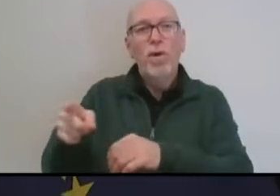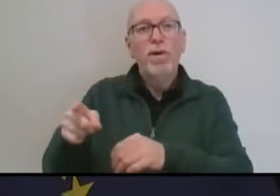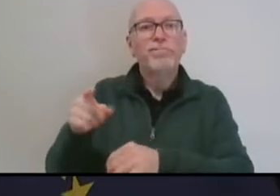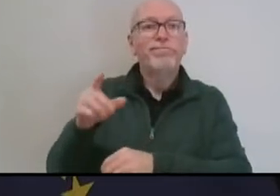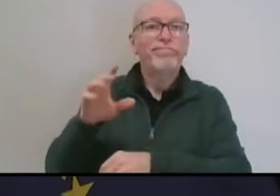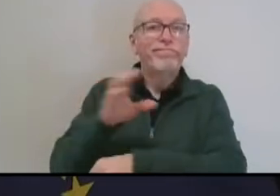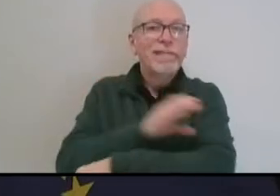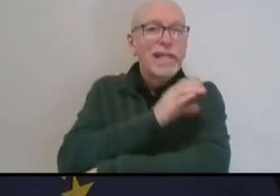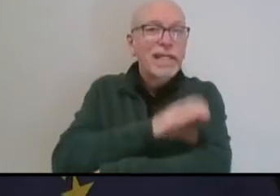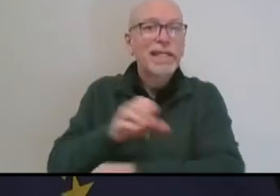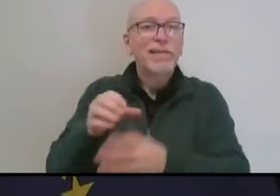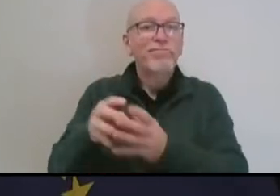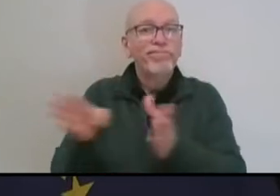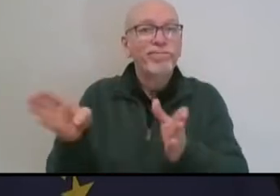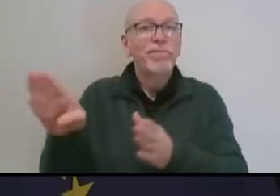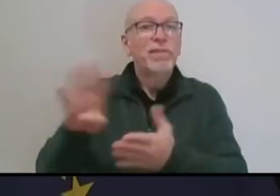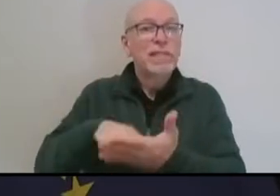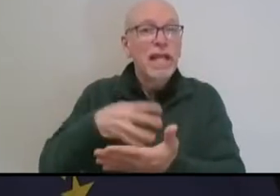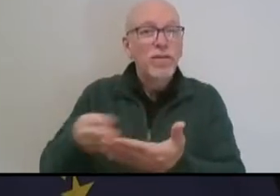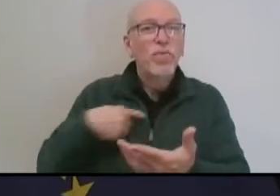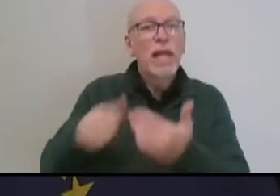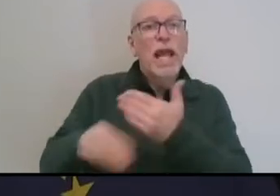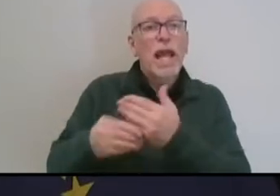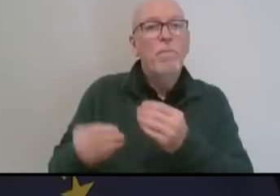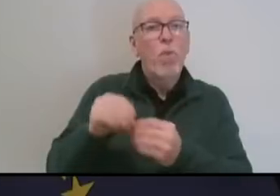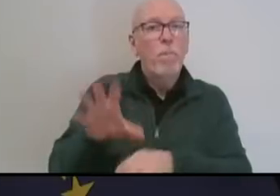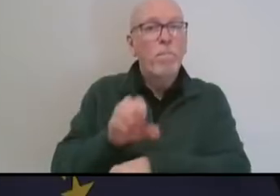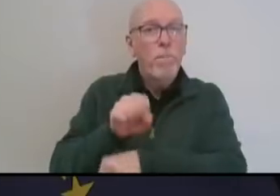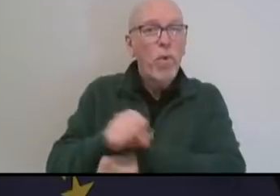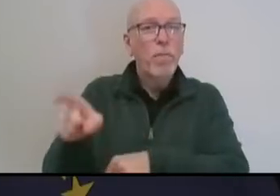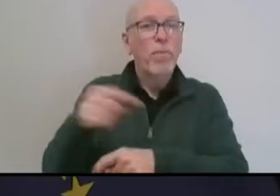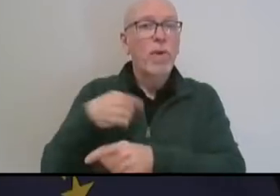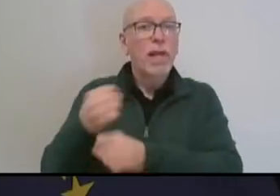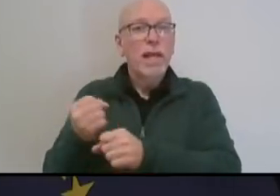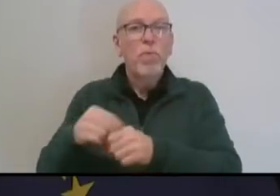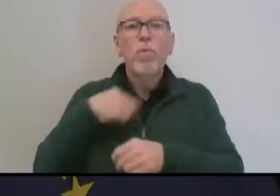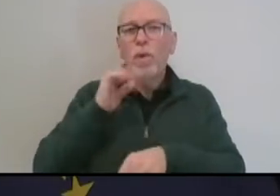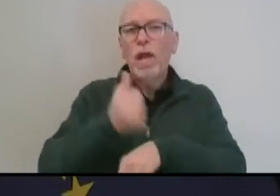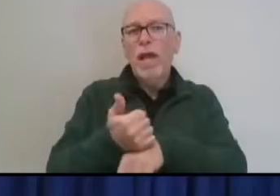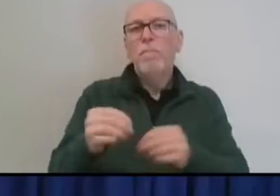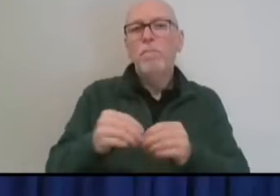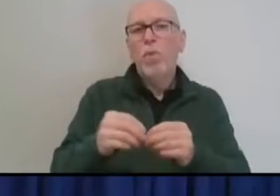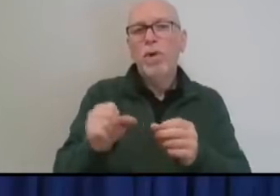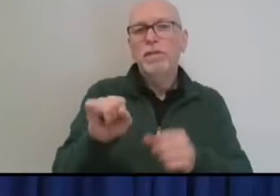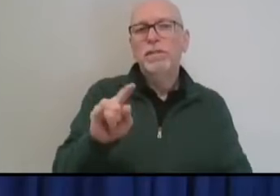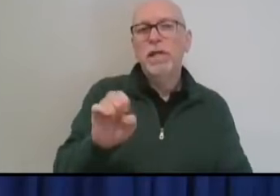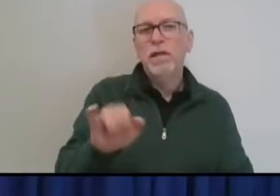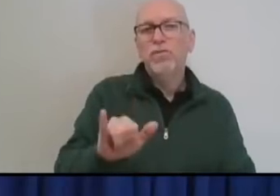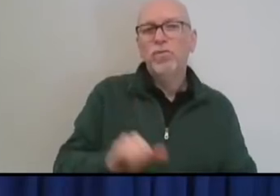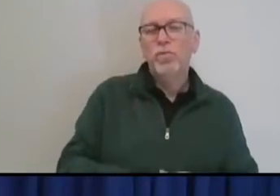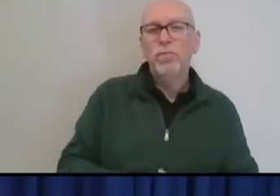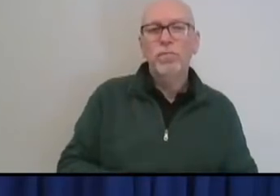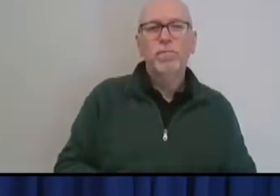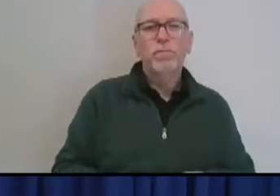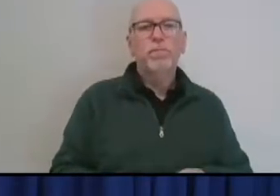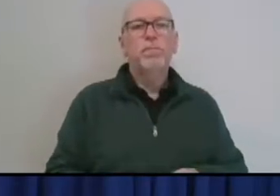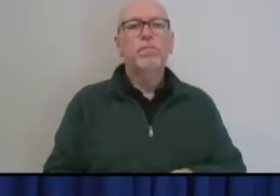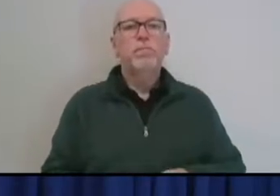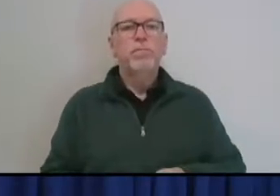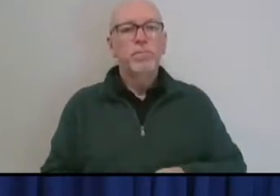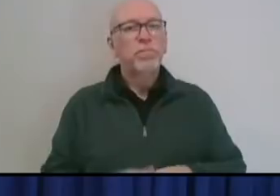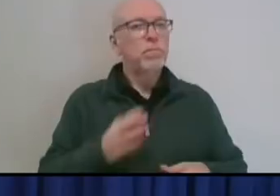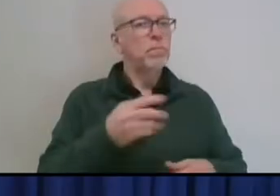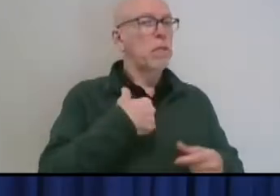more vaccine, we can add additional appointments, and we'll be putting some new sites on the map as well. Yeah, and I would add, Tanner, thank